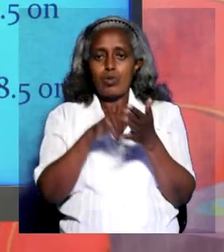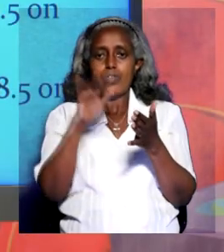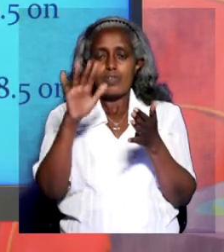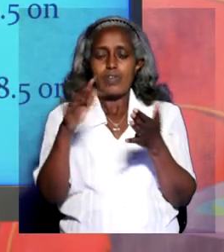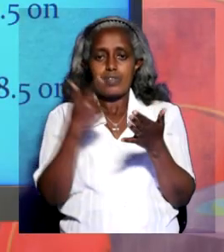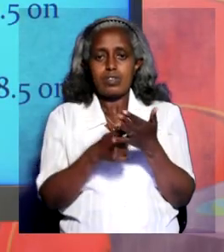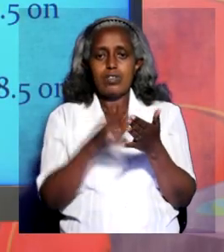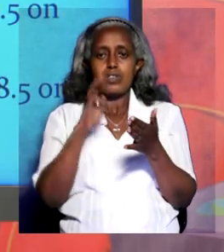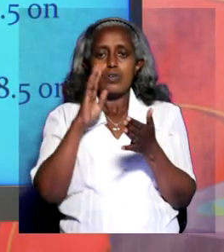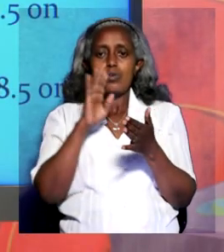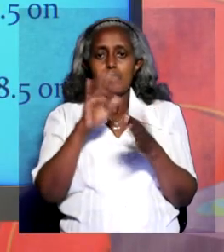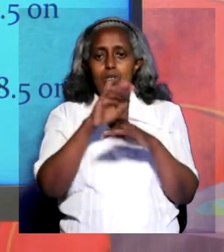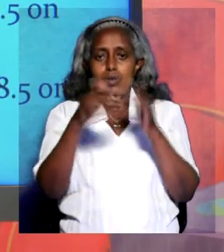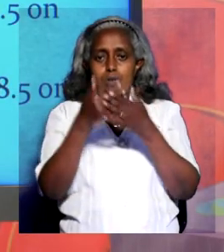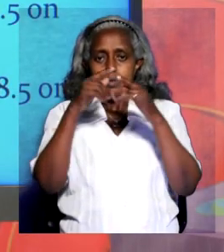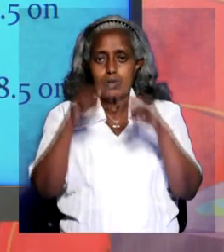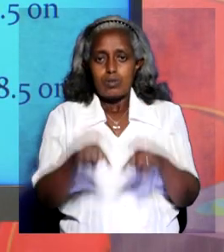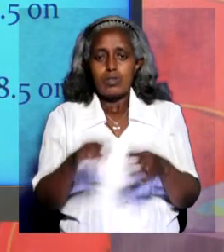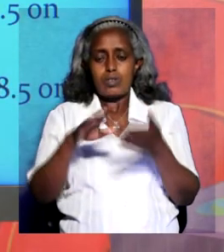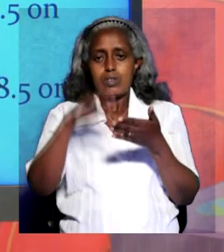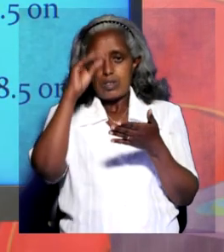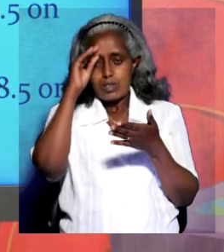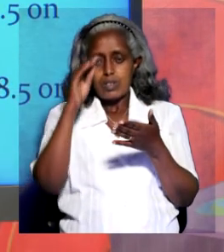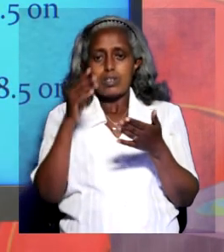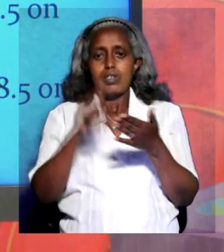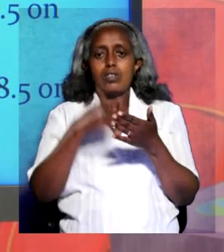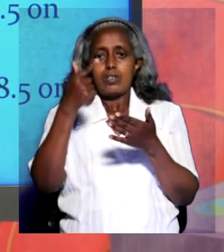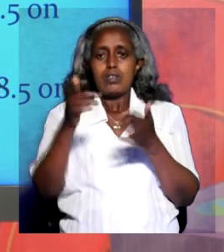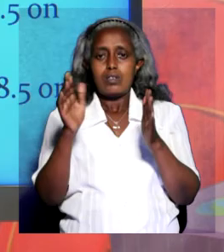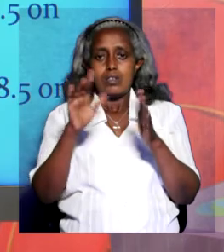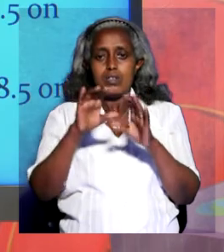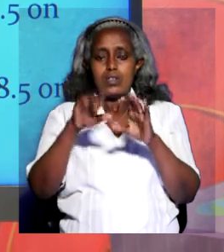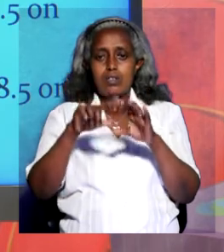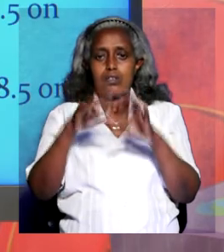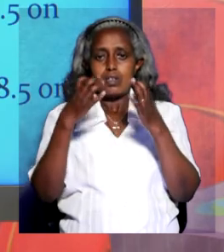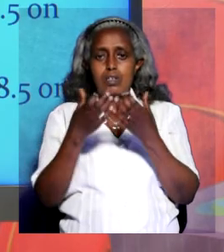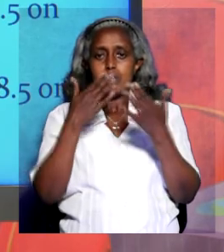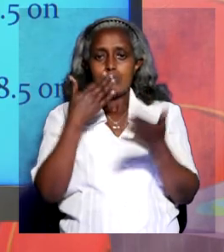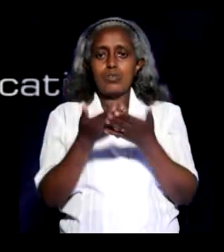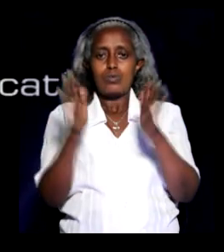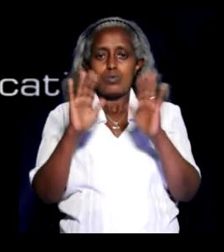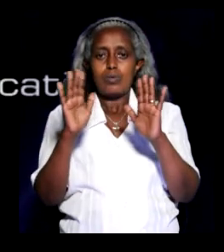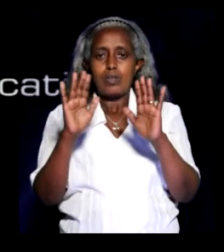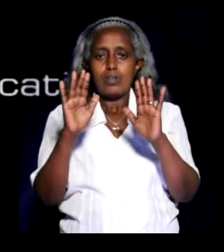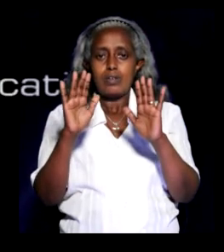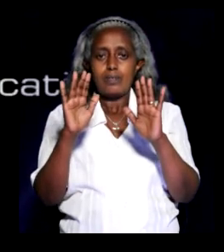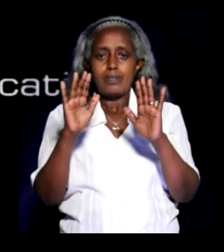this will be all about today's lesson. Until next class, goodbye.